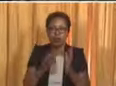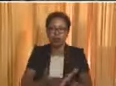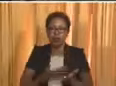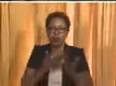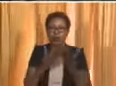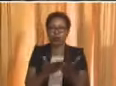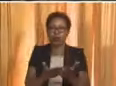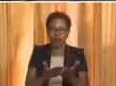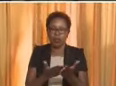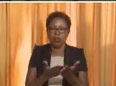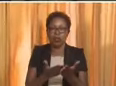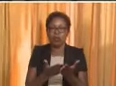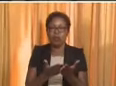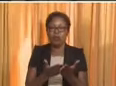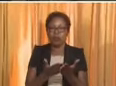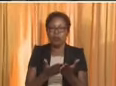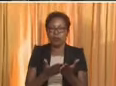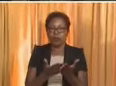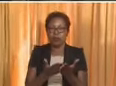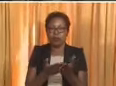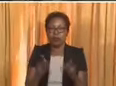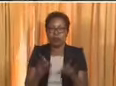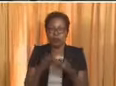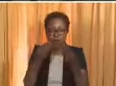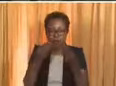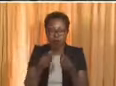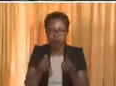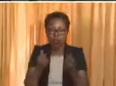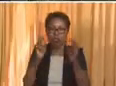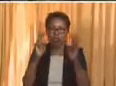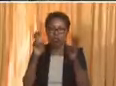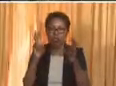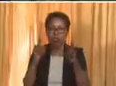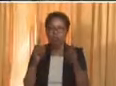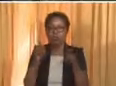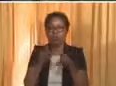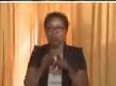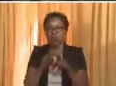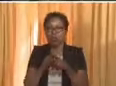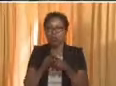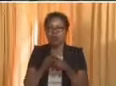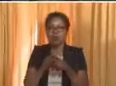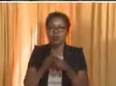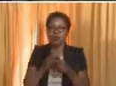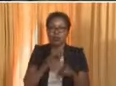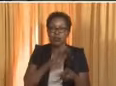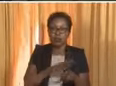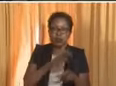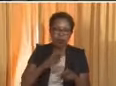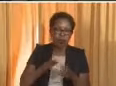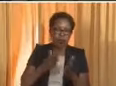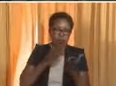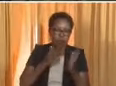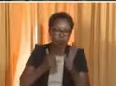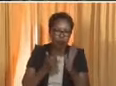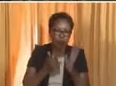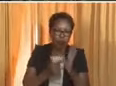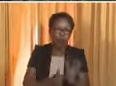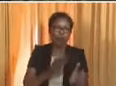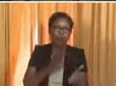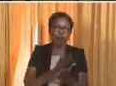the various processes involved and address issues like mode, extent, stages, proof of public participation,